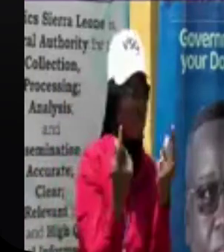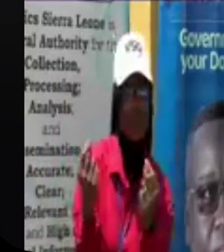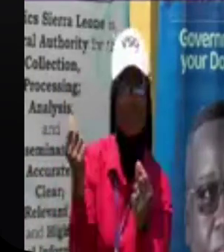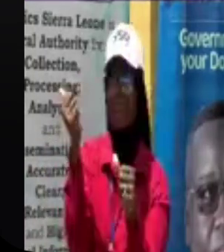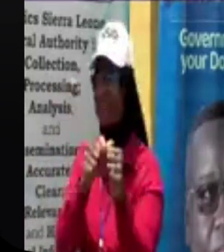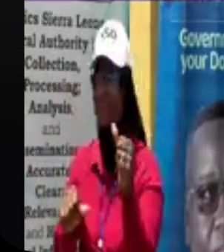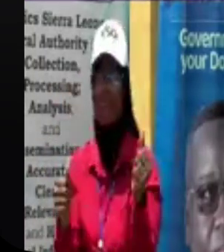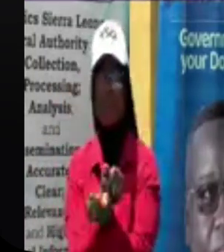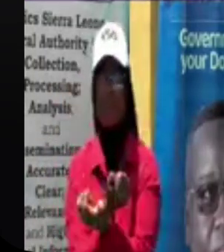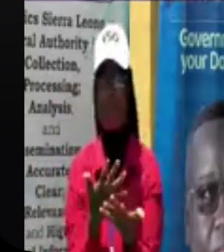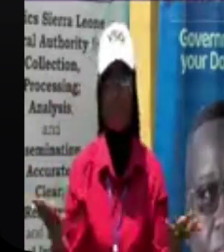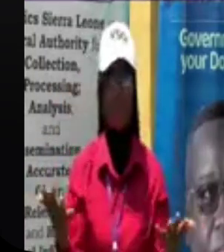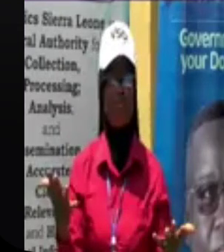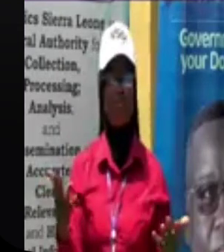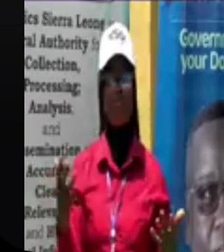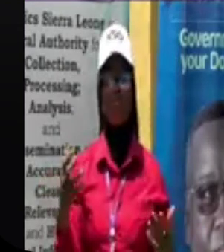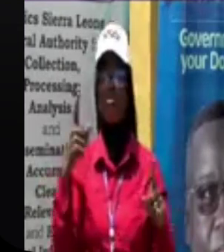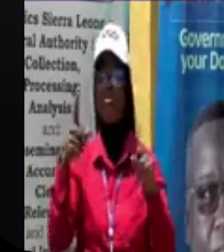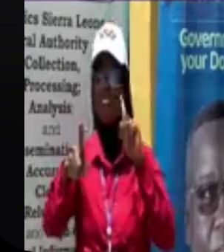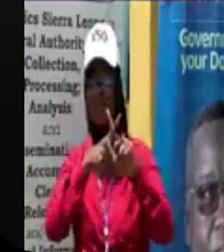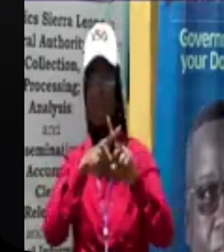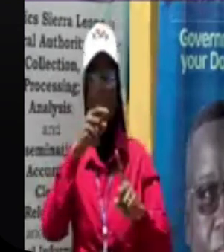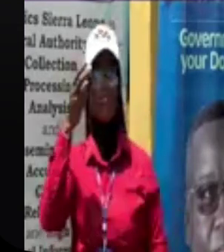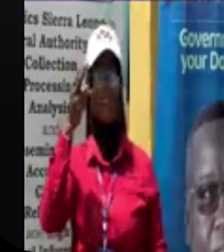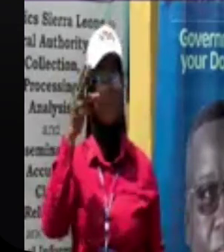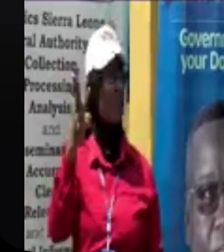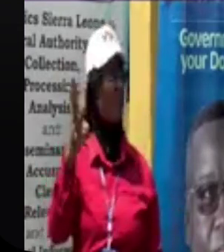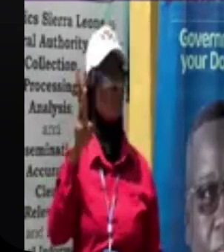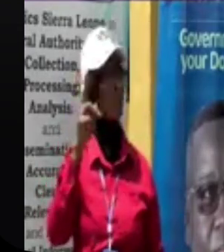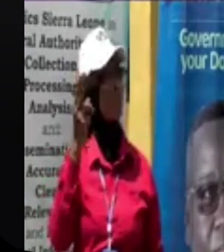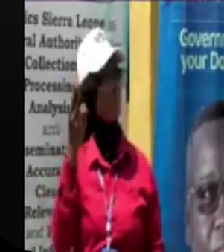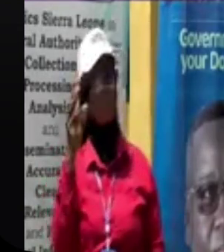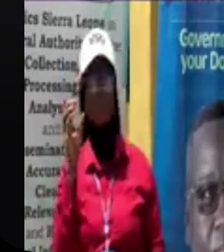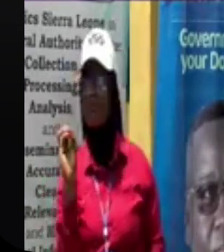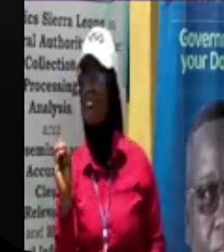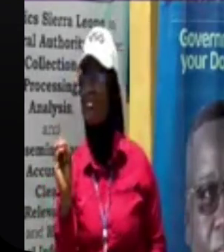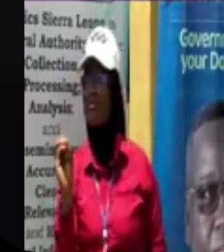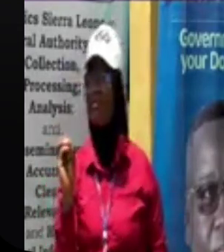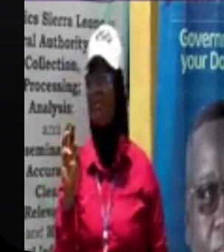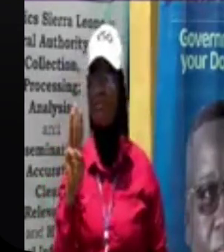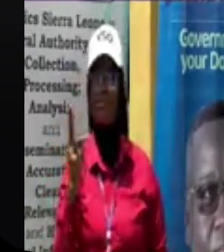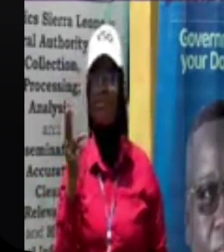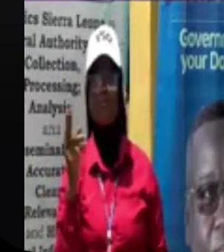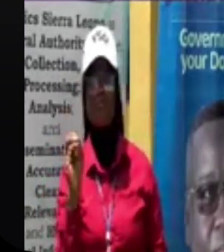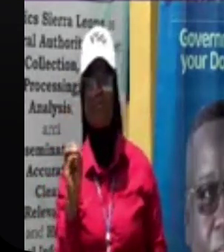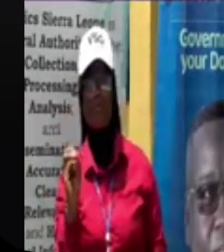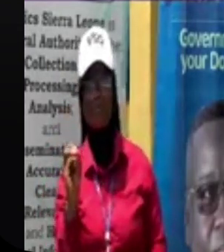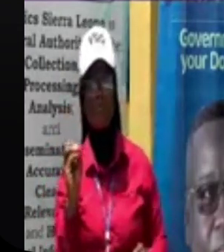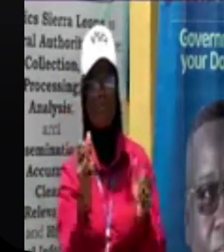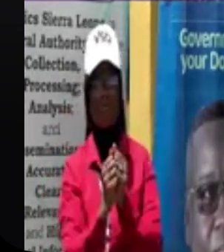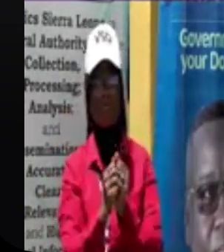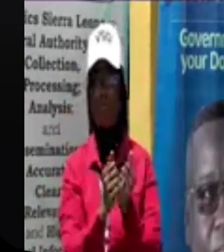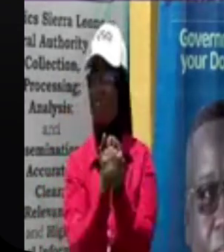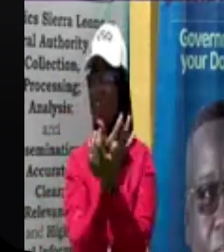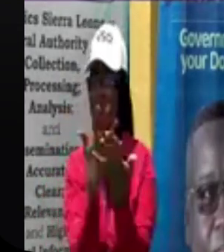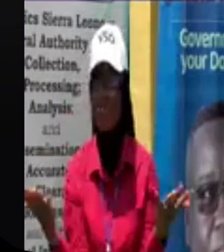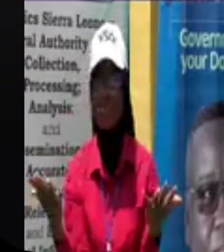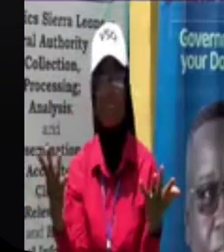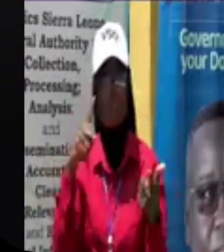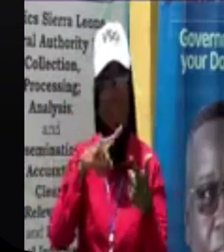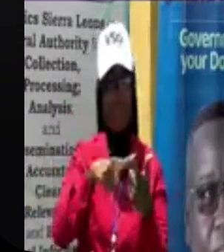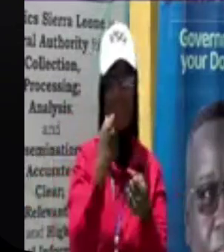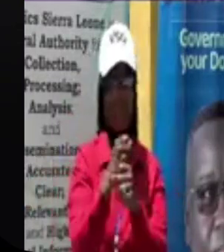everything. Plus WHO, I know because I call President Koromada Tende, forget the clearance for the aircraft. We do everything